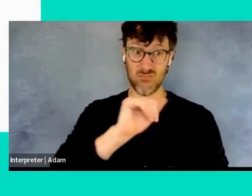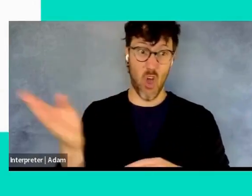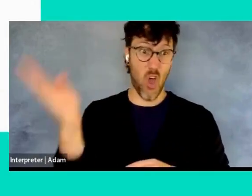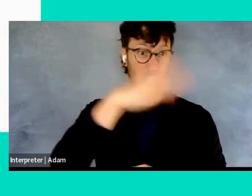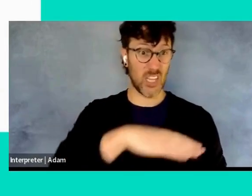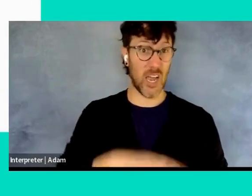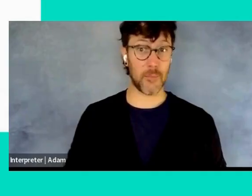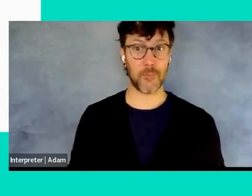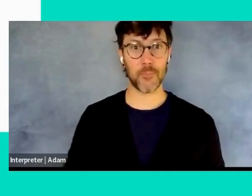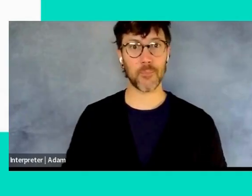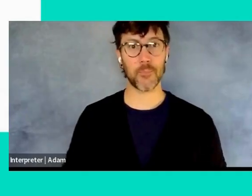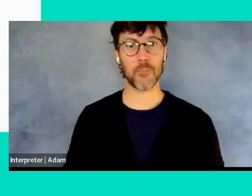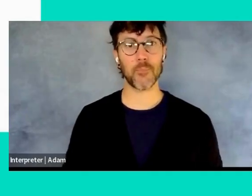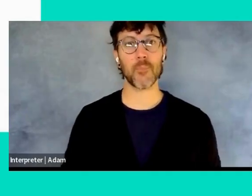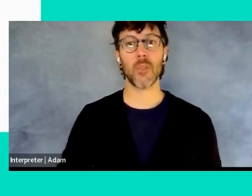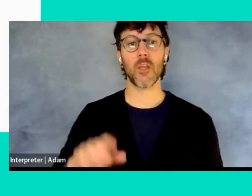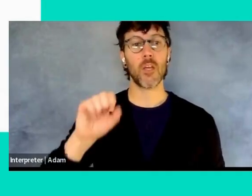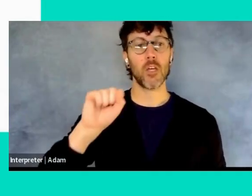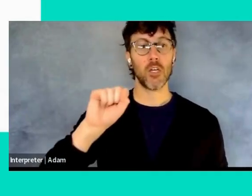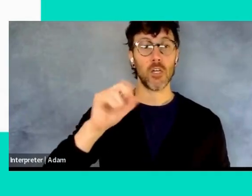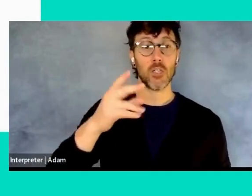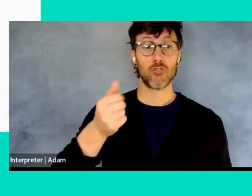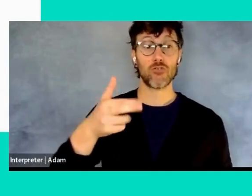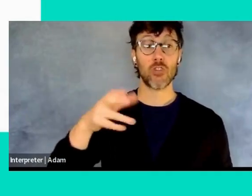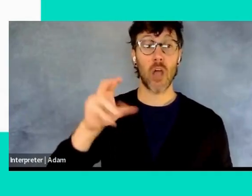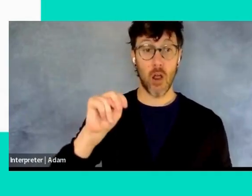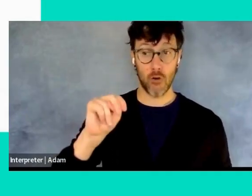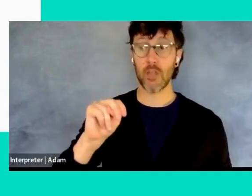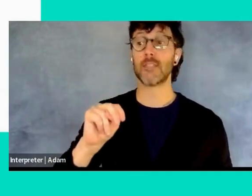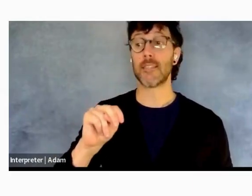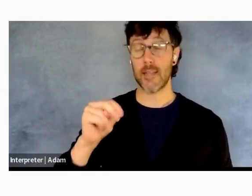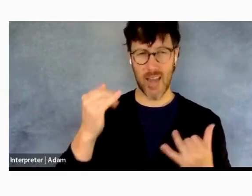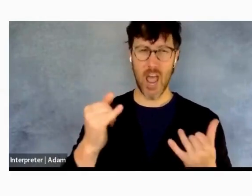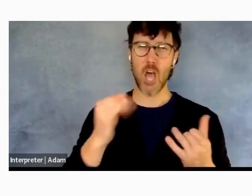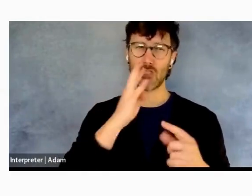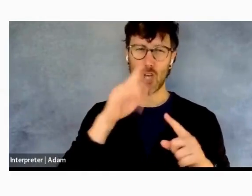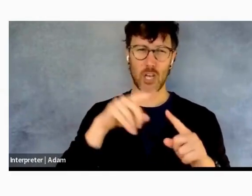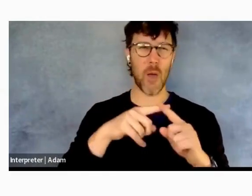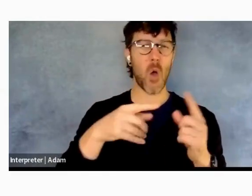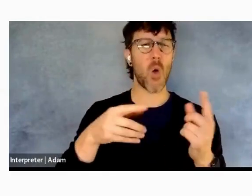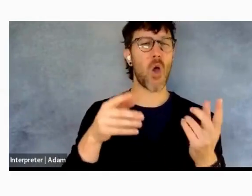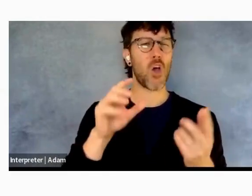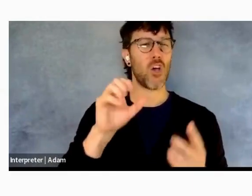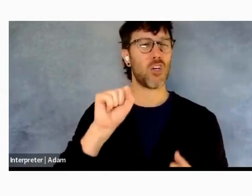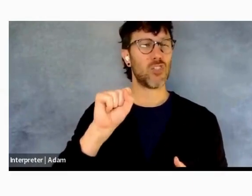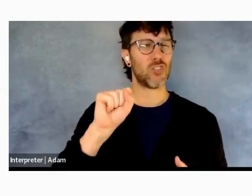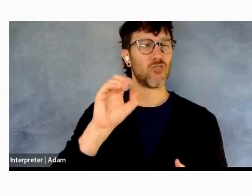I'm going to talk a little bit about social stories. I think social stories